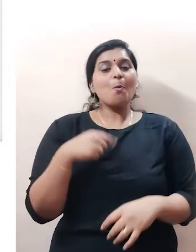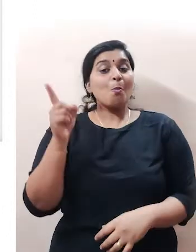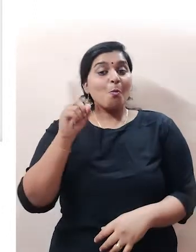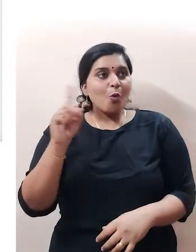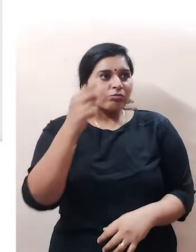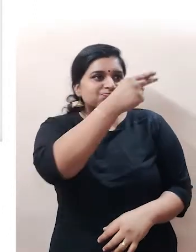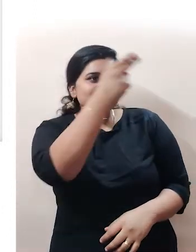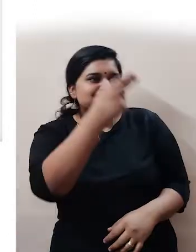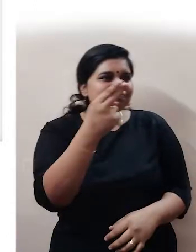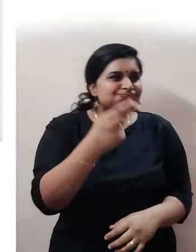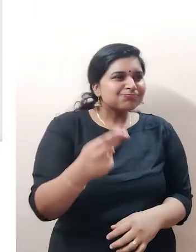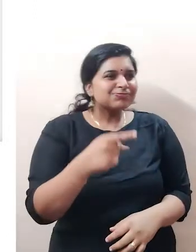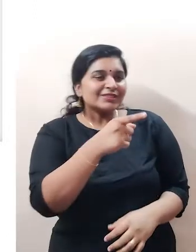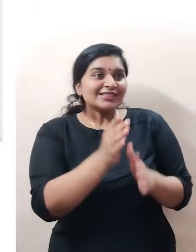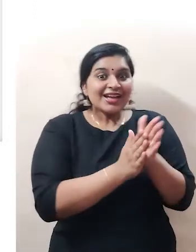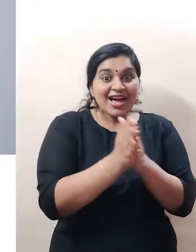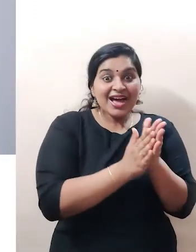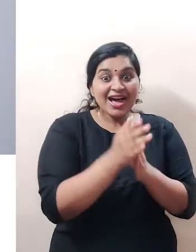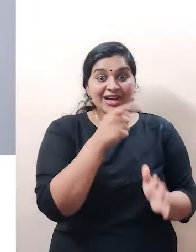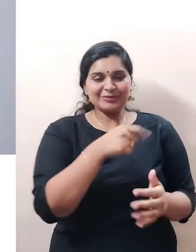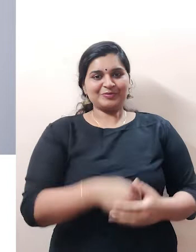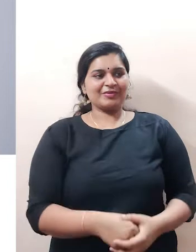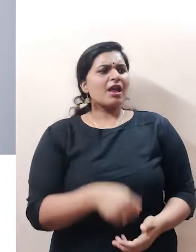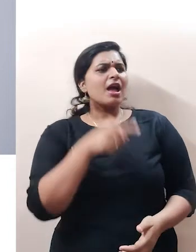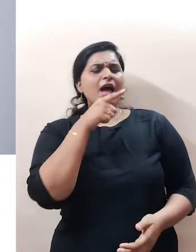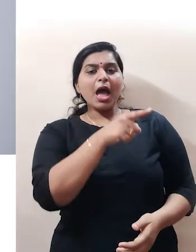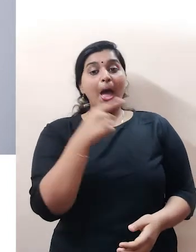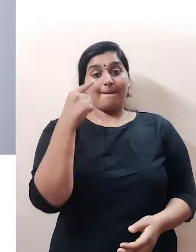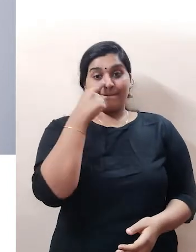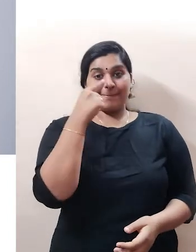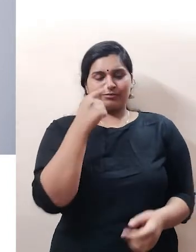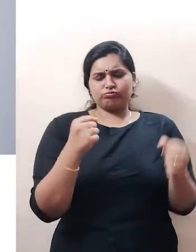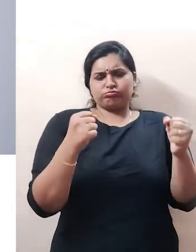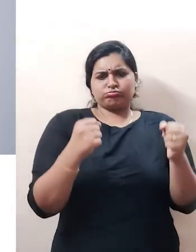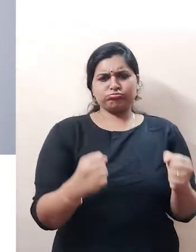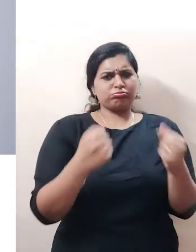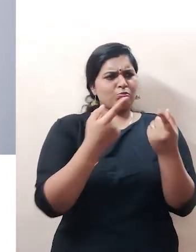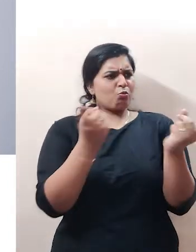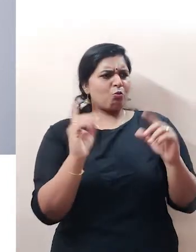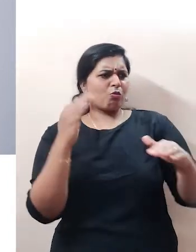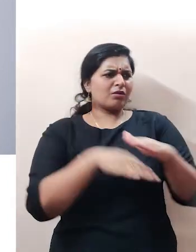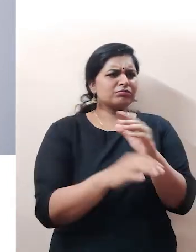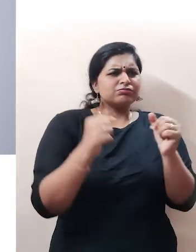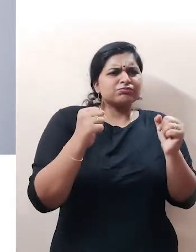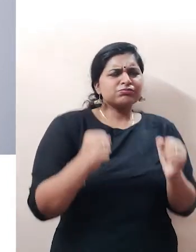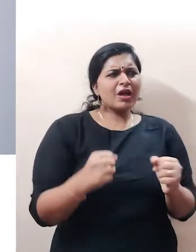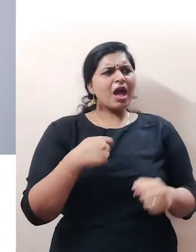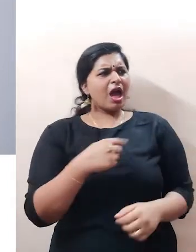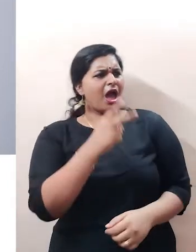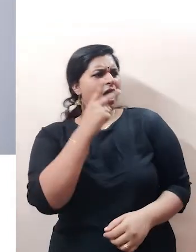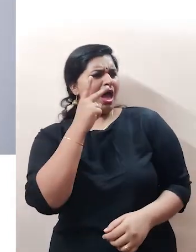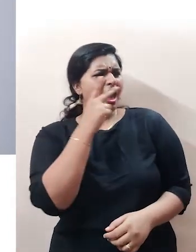also see in this work. The imagery of a seated woman in an interior setting is perhaps something